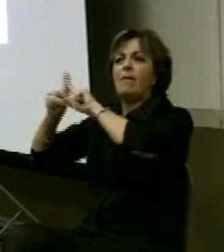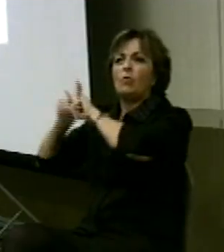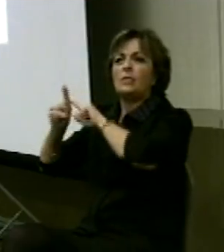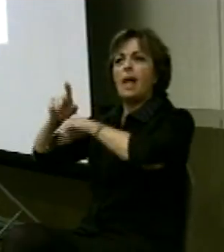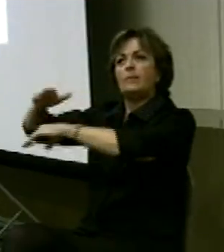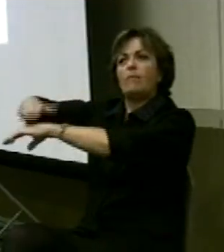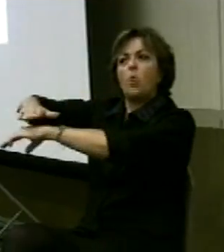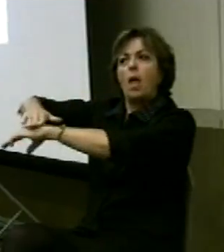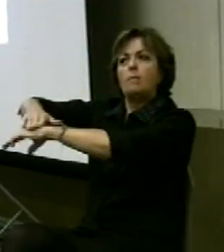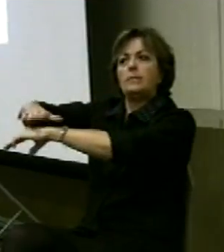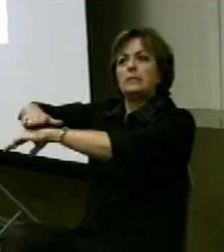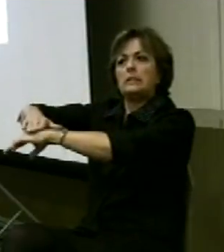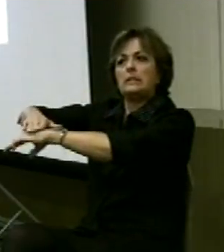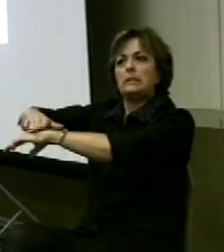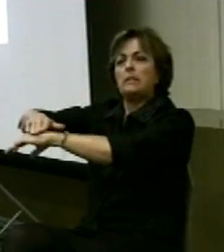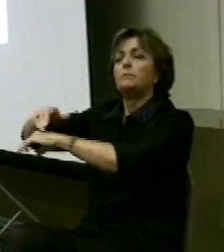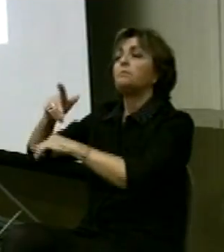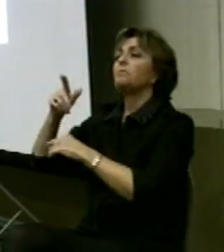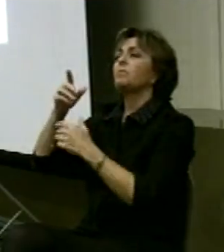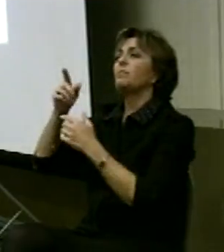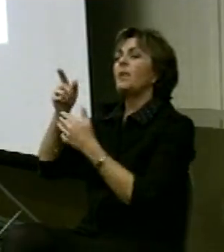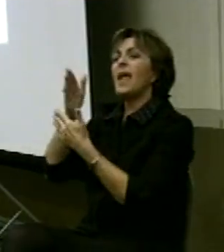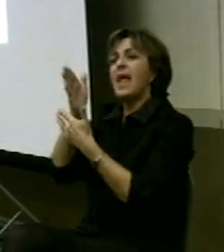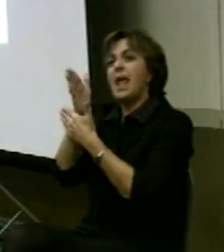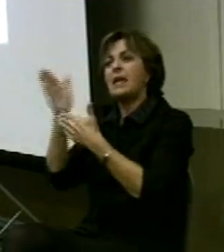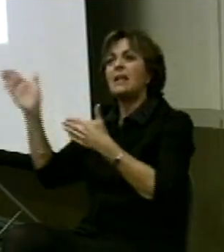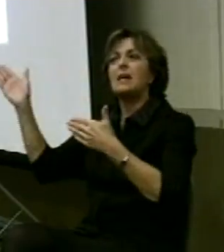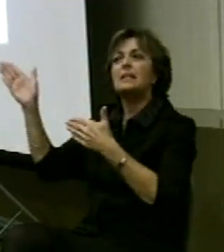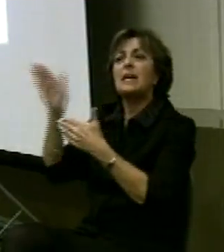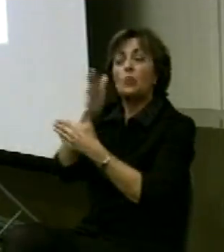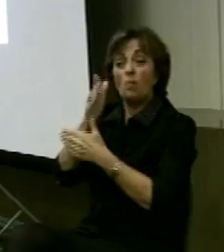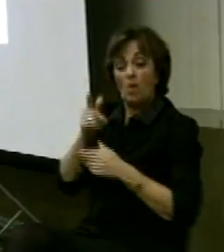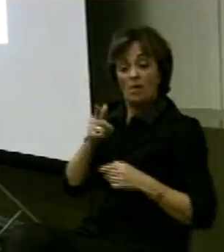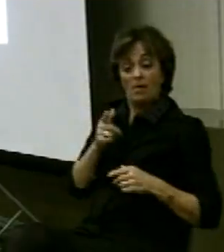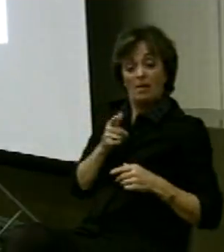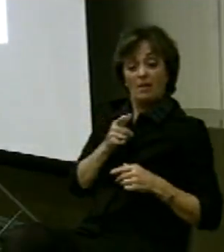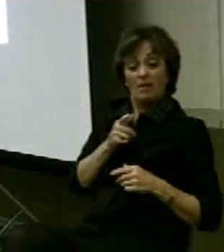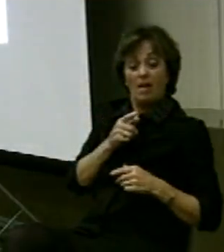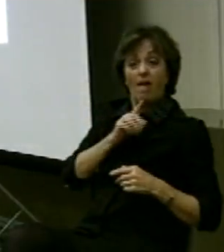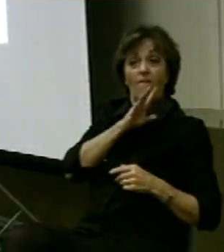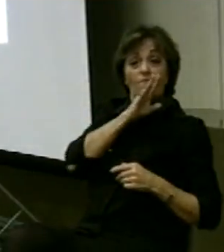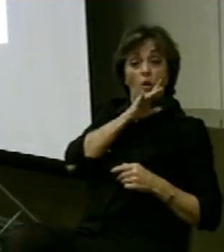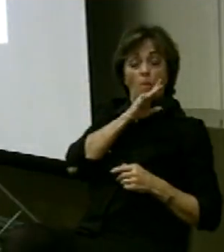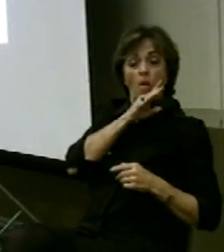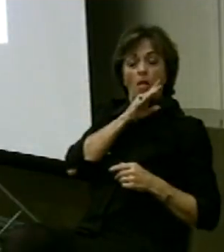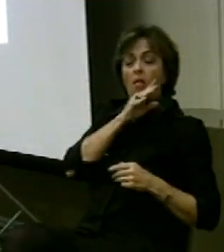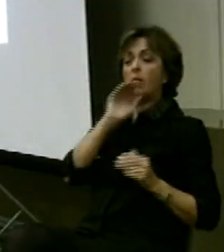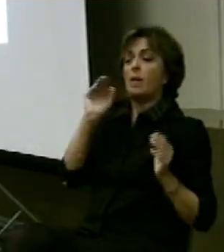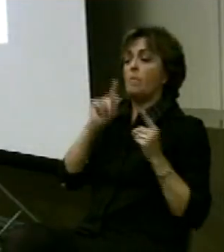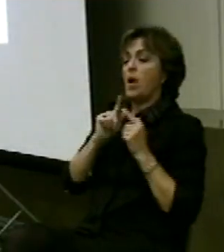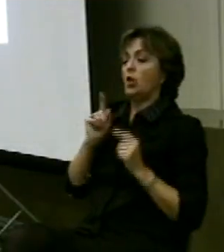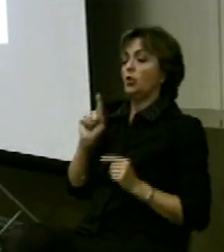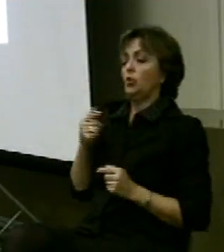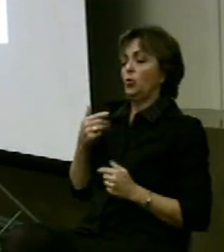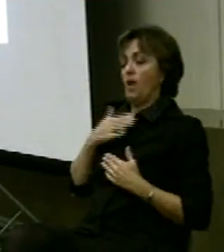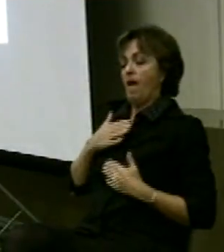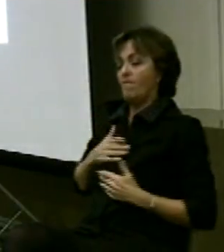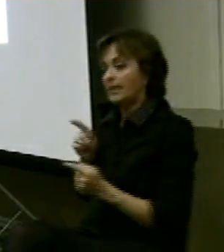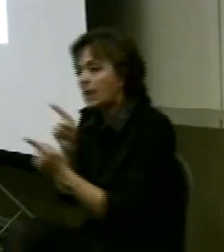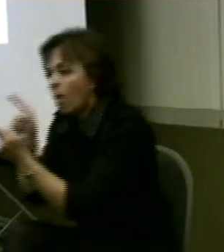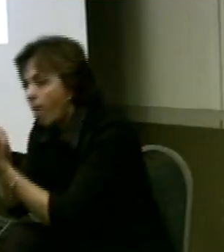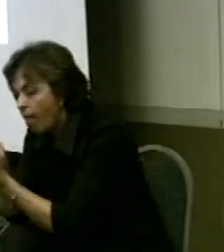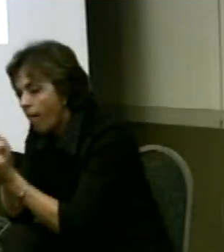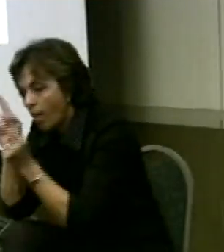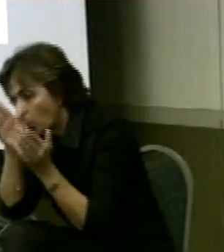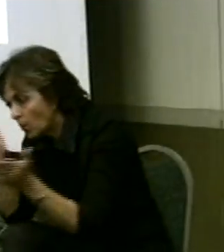prompts and the continuum of prompts, because a verbal prompt versus a full physical assist redirect is a very